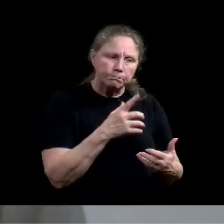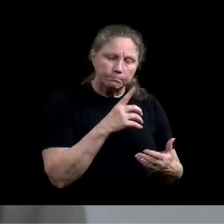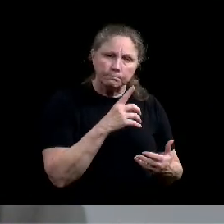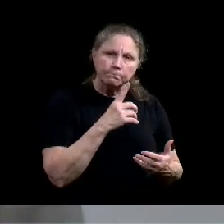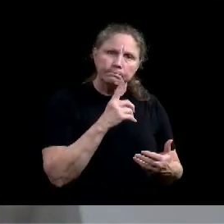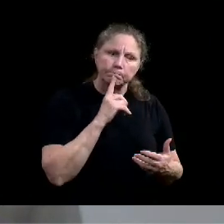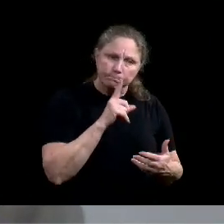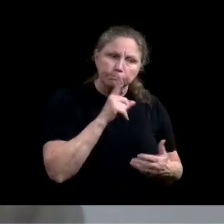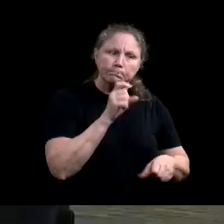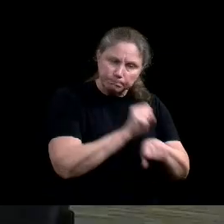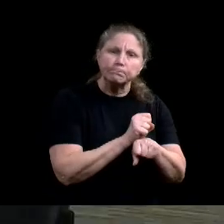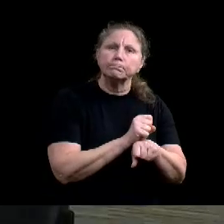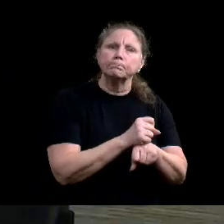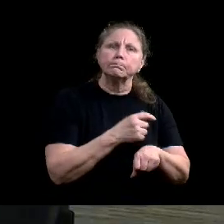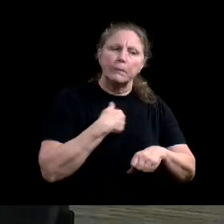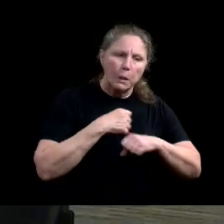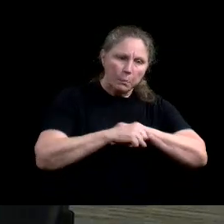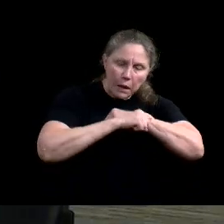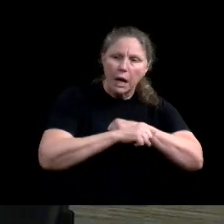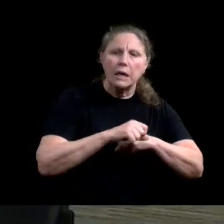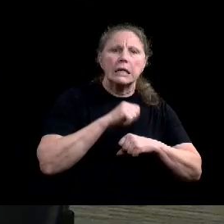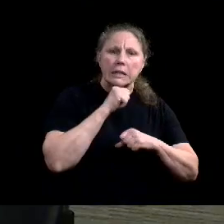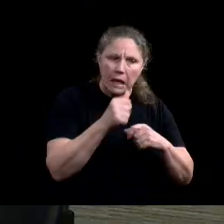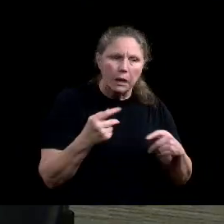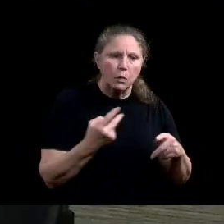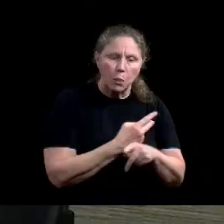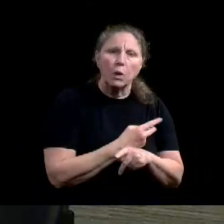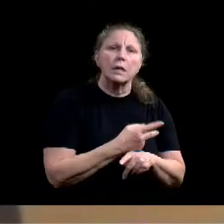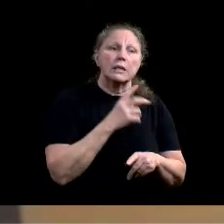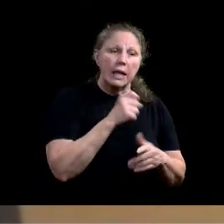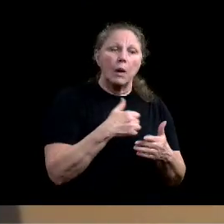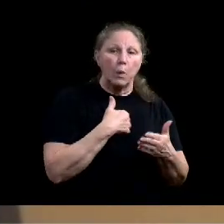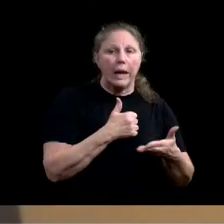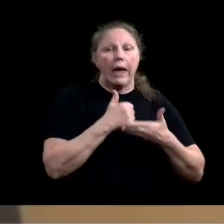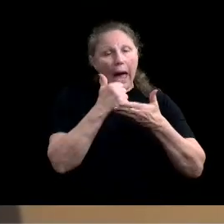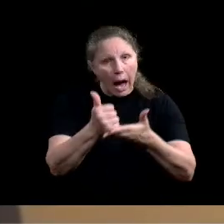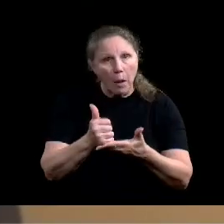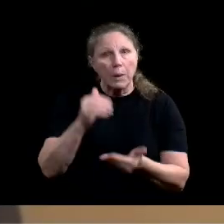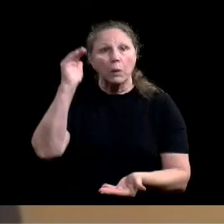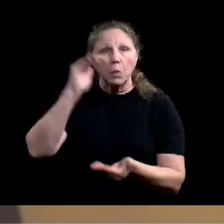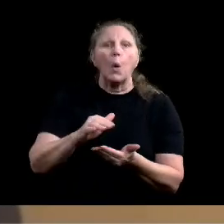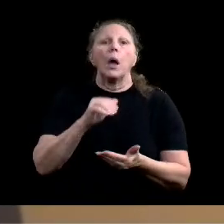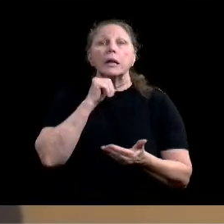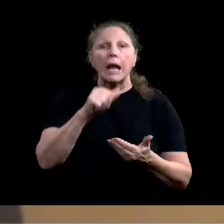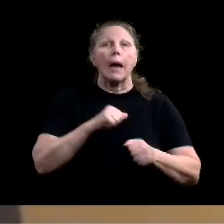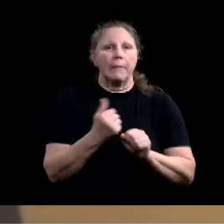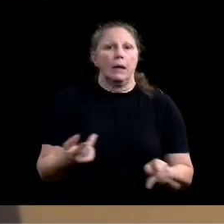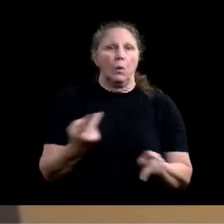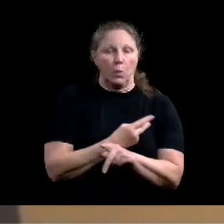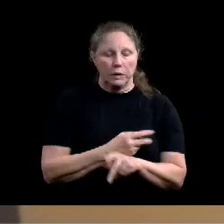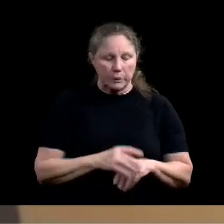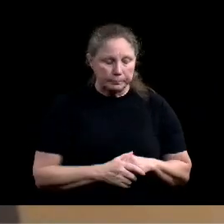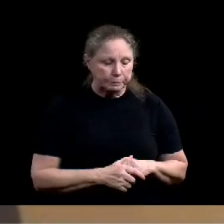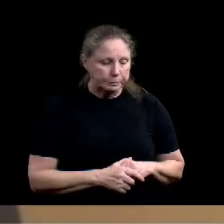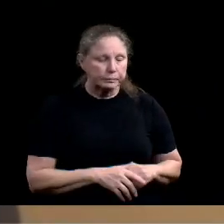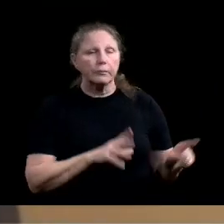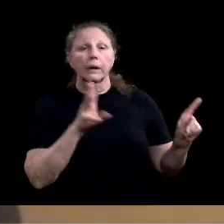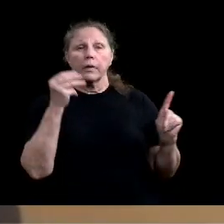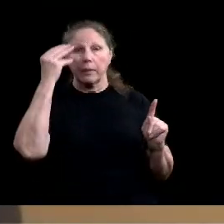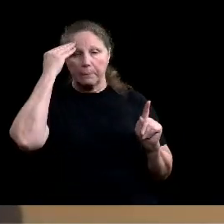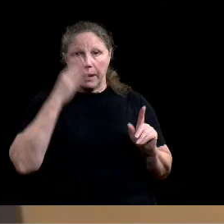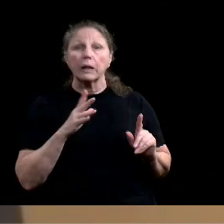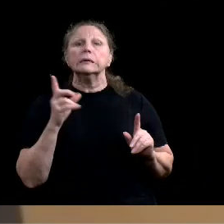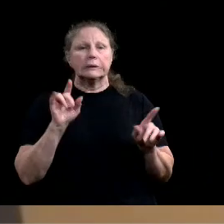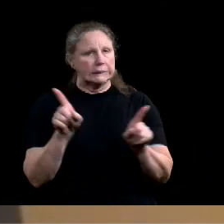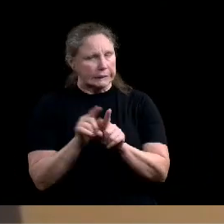solution. I would just add to that. I do receive phone calls and emails on a regular basis from